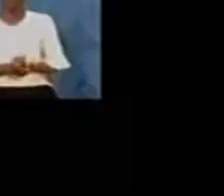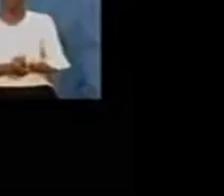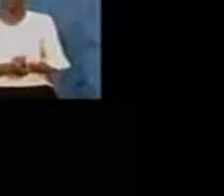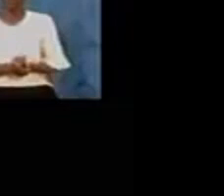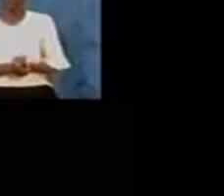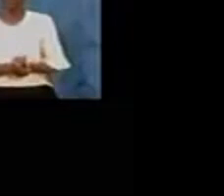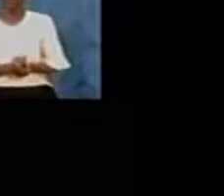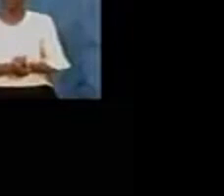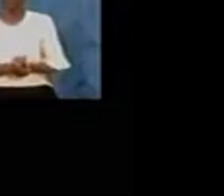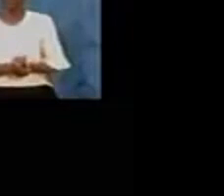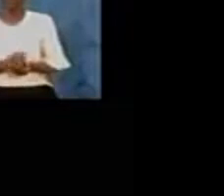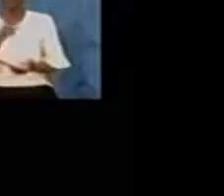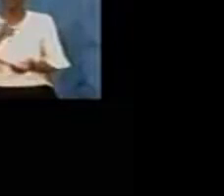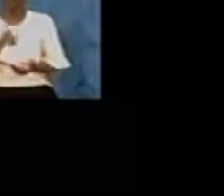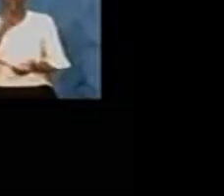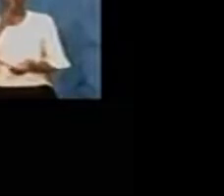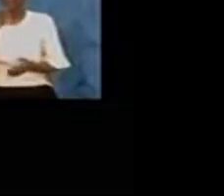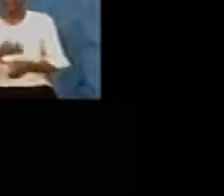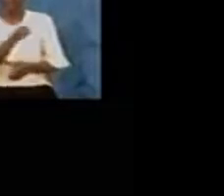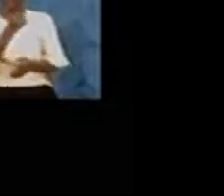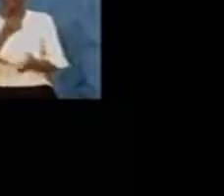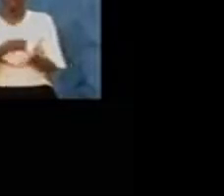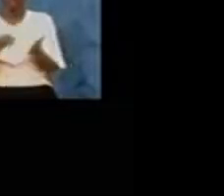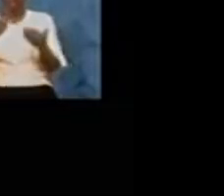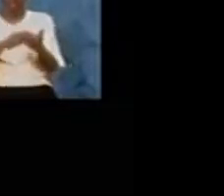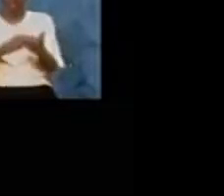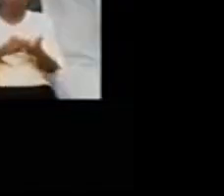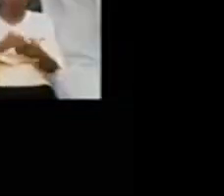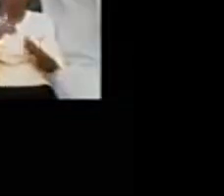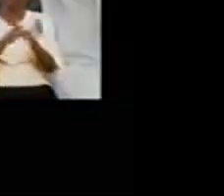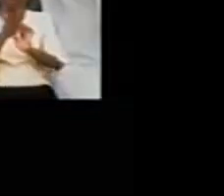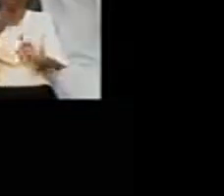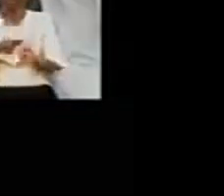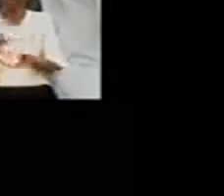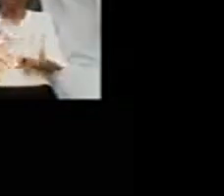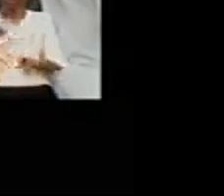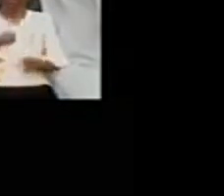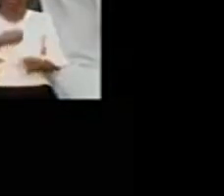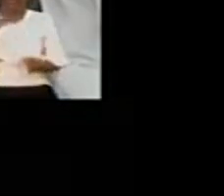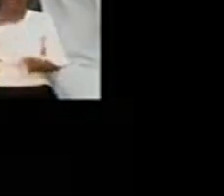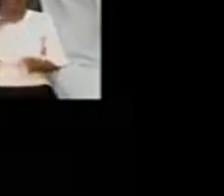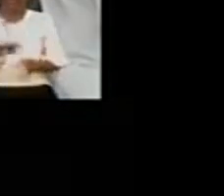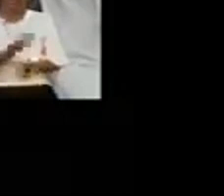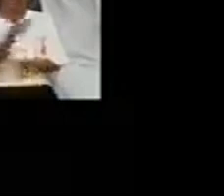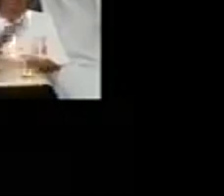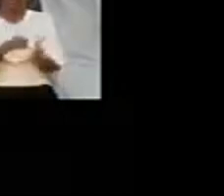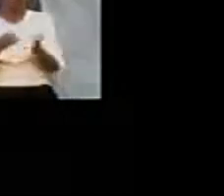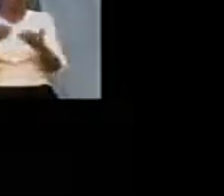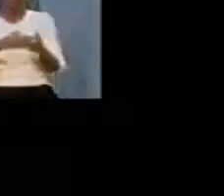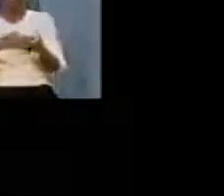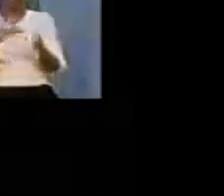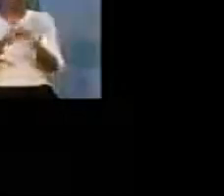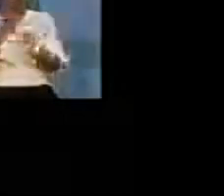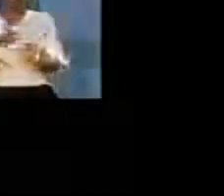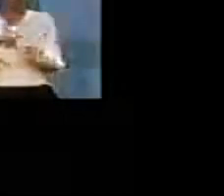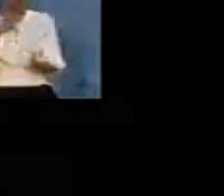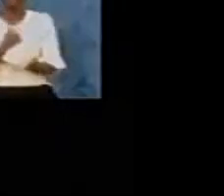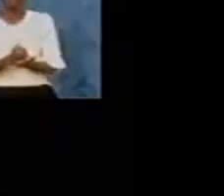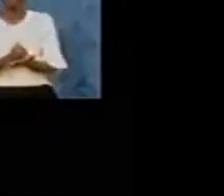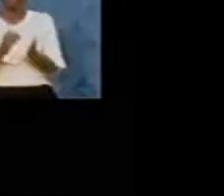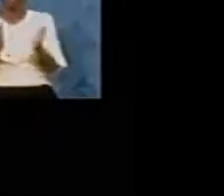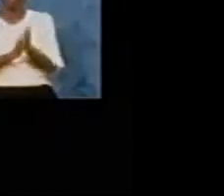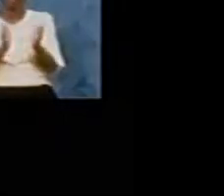we are taking it back praise the Lord testimonies are